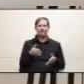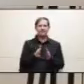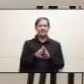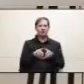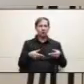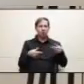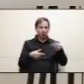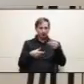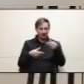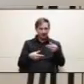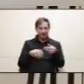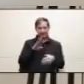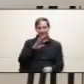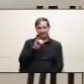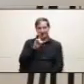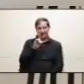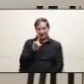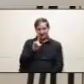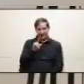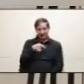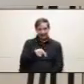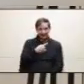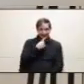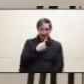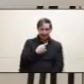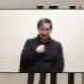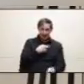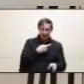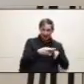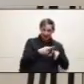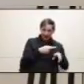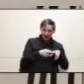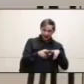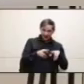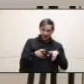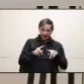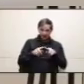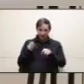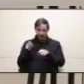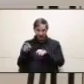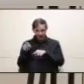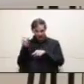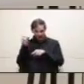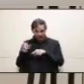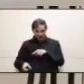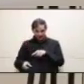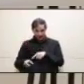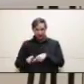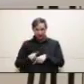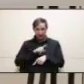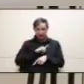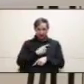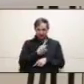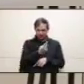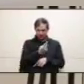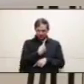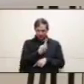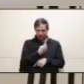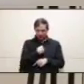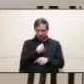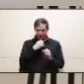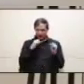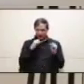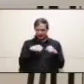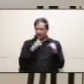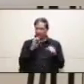winner declare that he was renting a property from that person? Because generally, I think for me and you would agree that if you